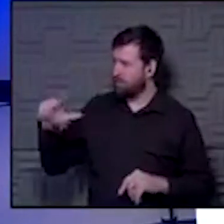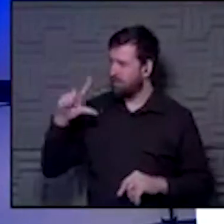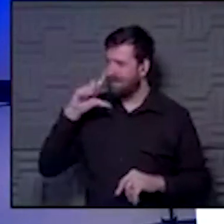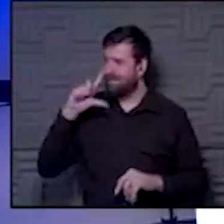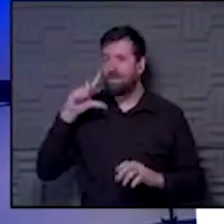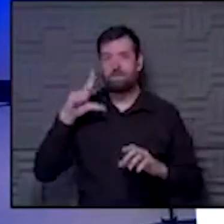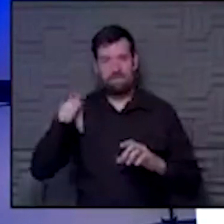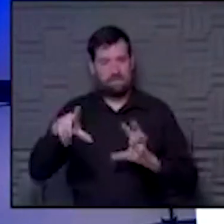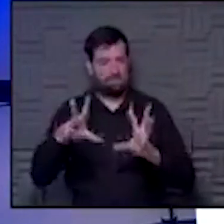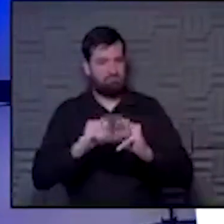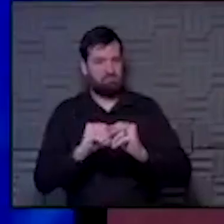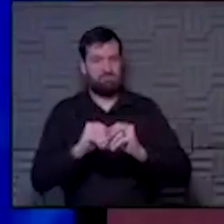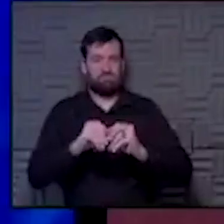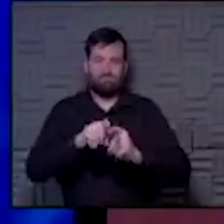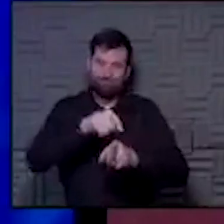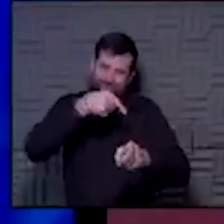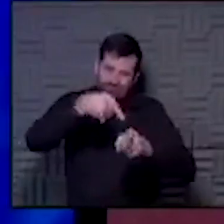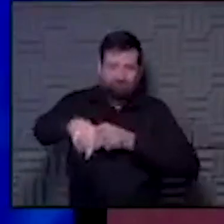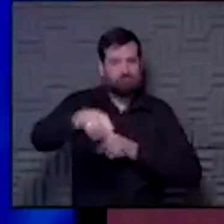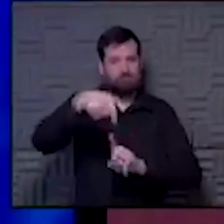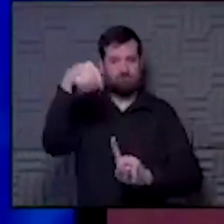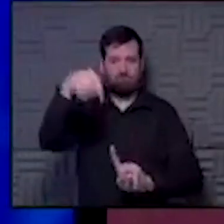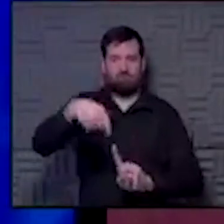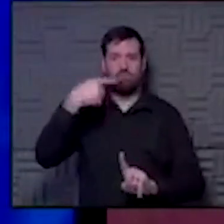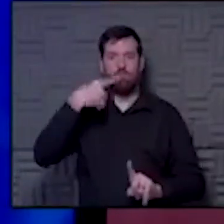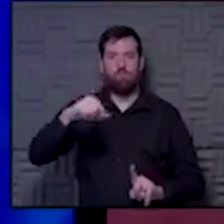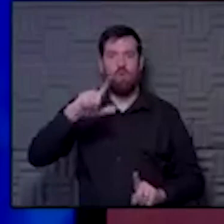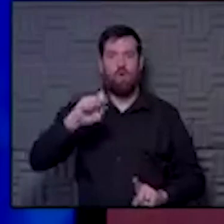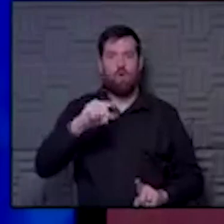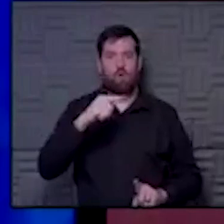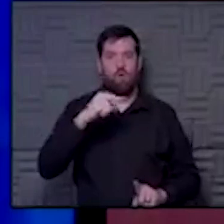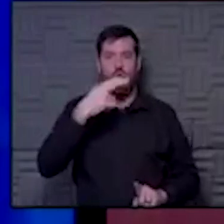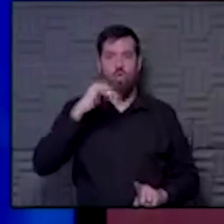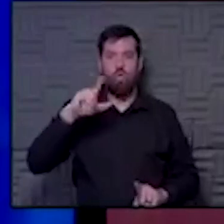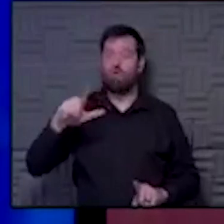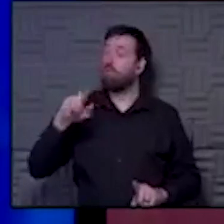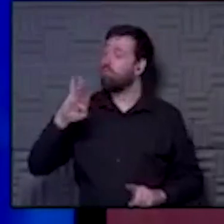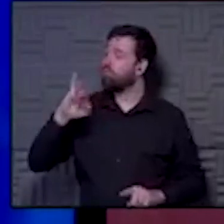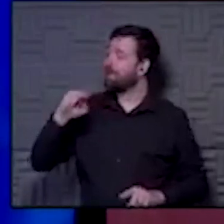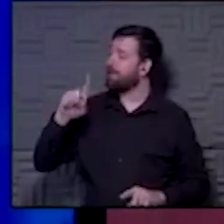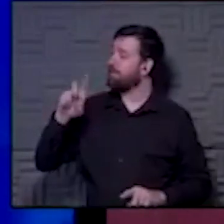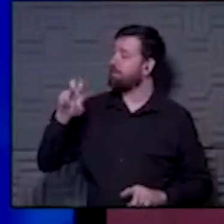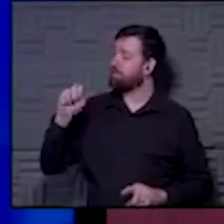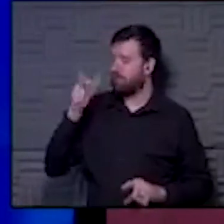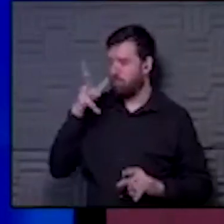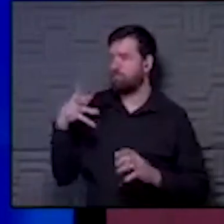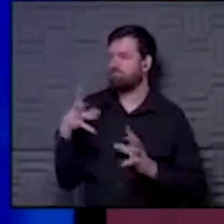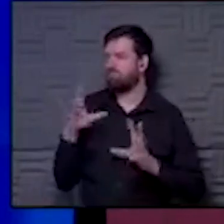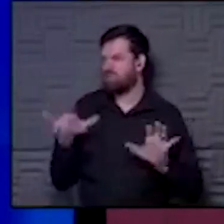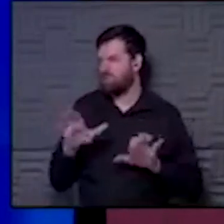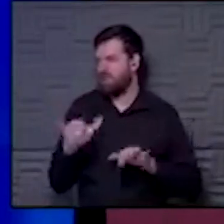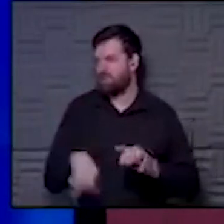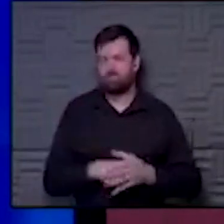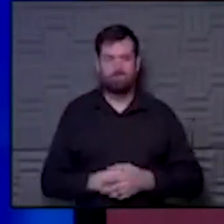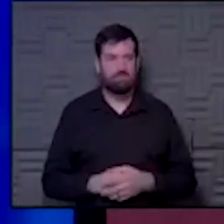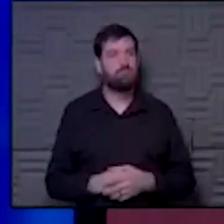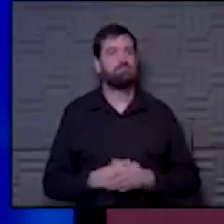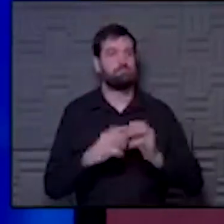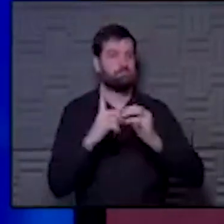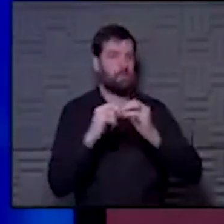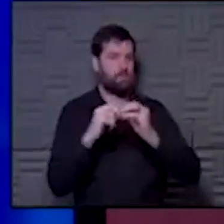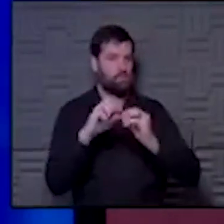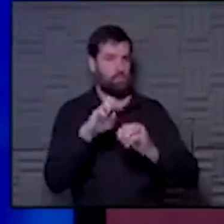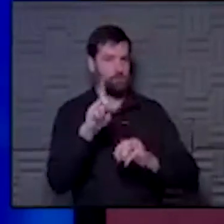to long haul. Yep, And all right. we'll get Brandon, we'll get some of those folks Yeah, down here to talk about what absolutely. we're doing. So let's do that. All right. It's One on. more